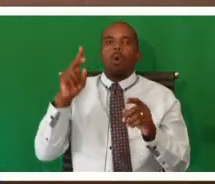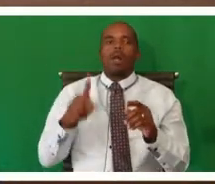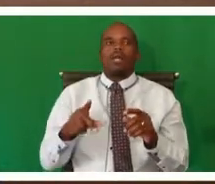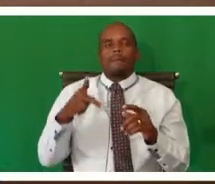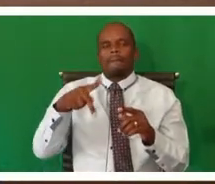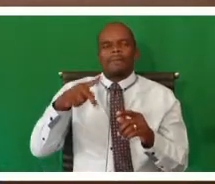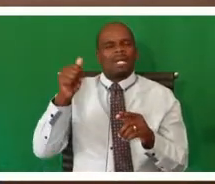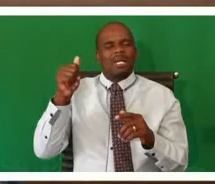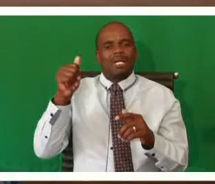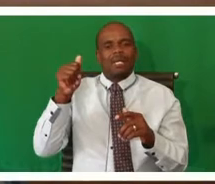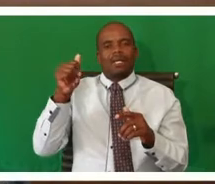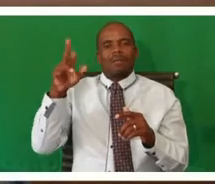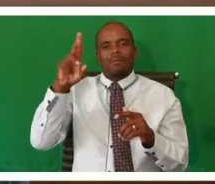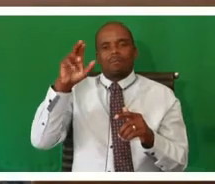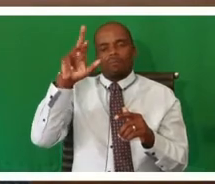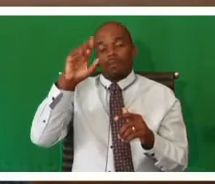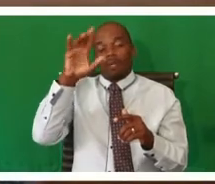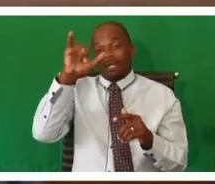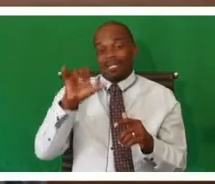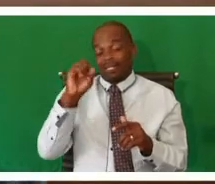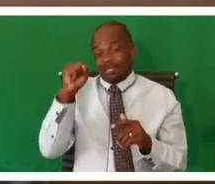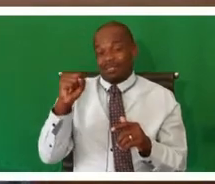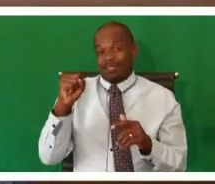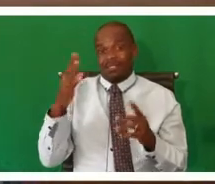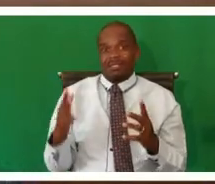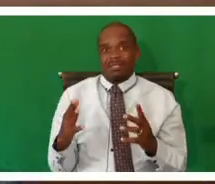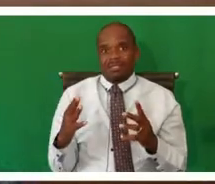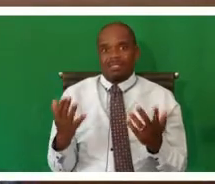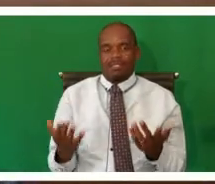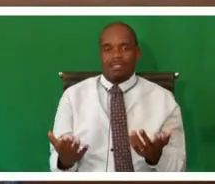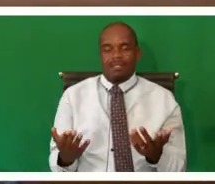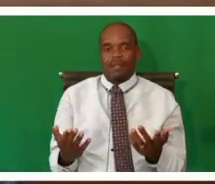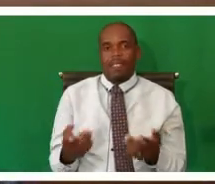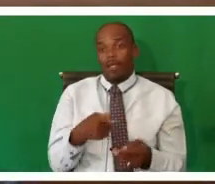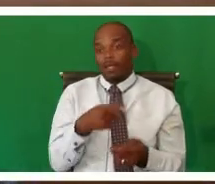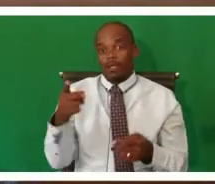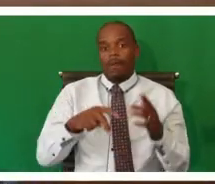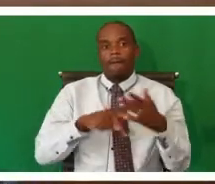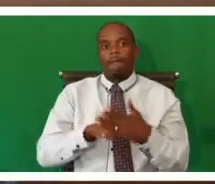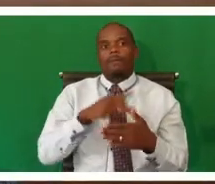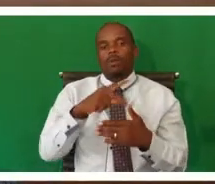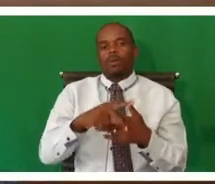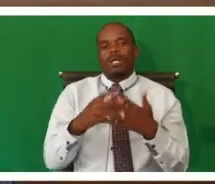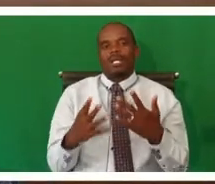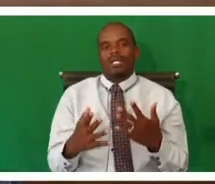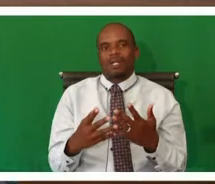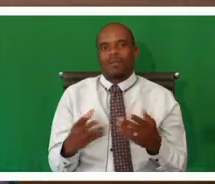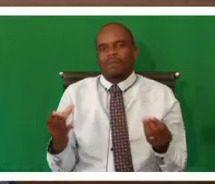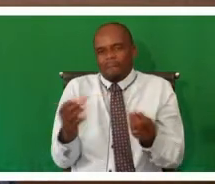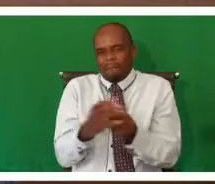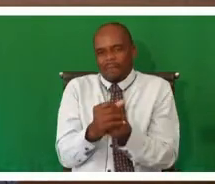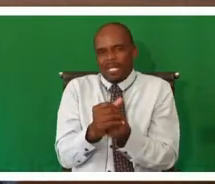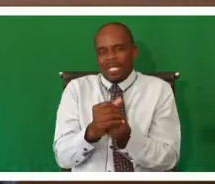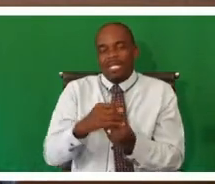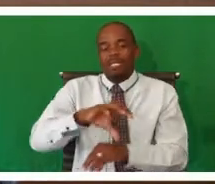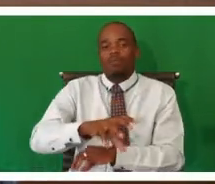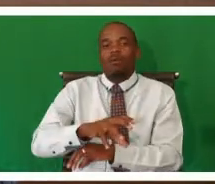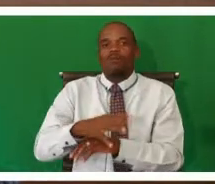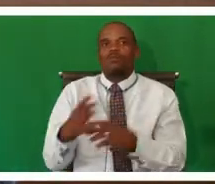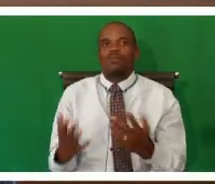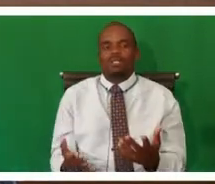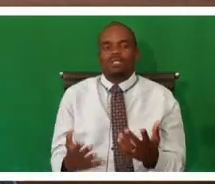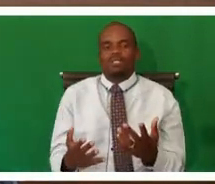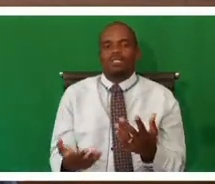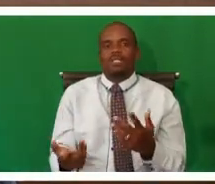implementing the grain value. Aspect of this program includes provision of storage and milling facilities to